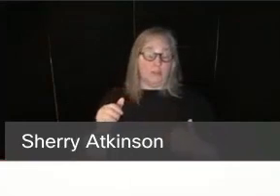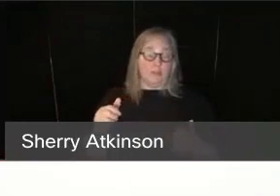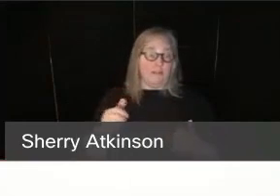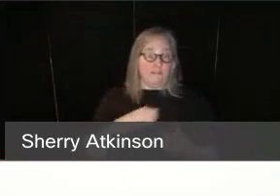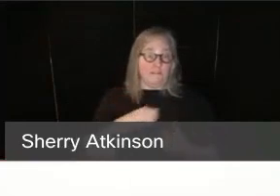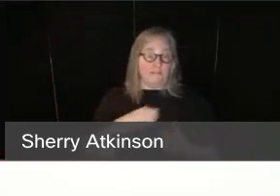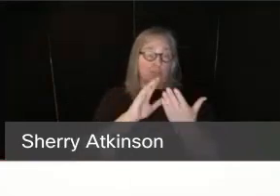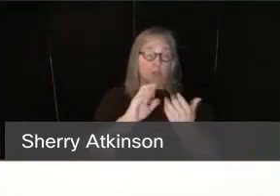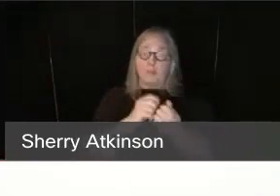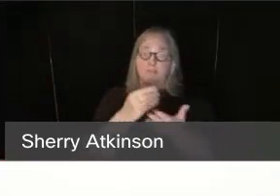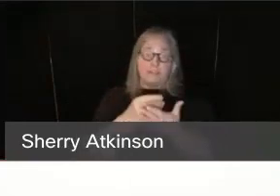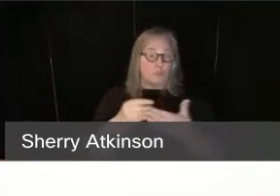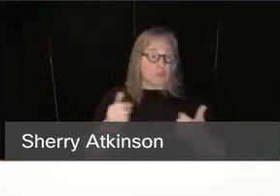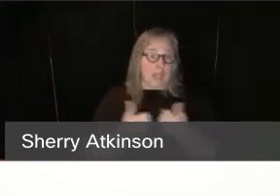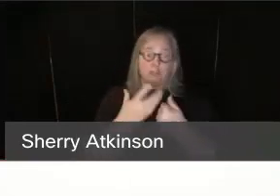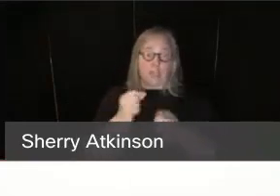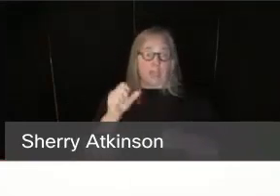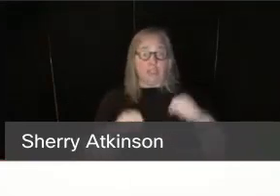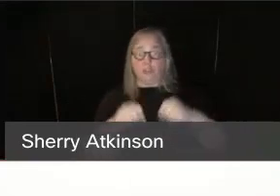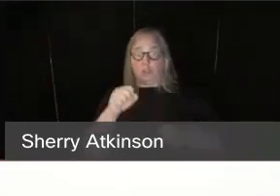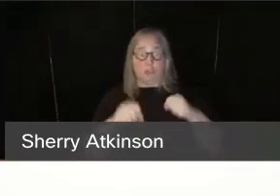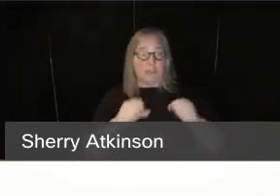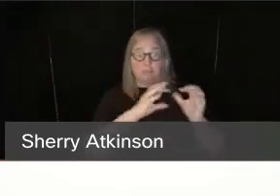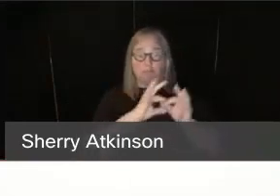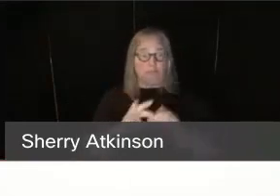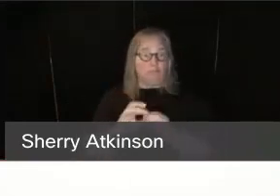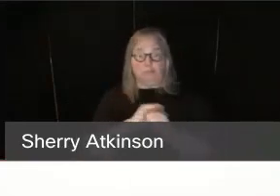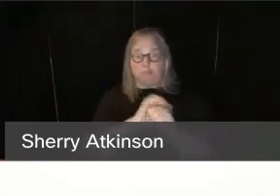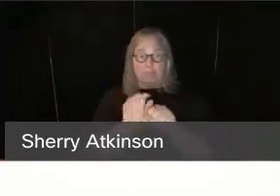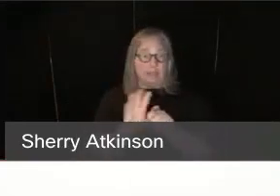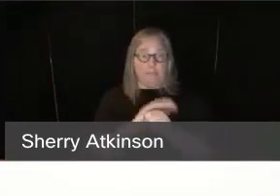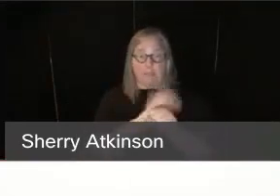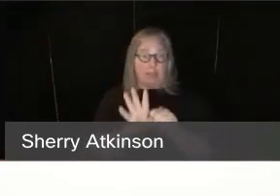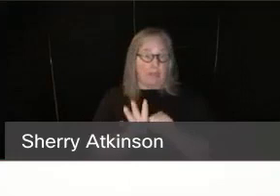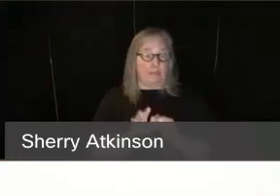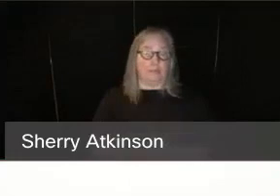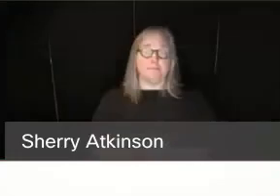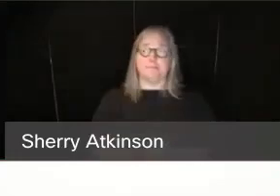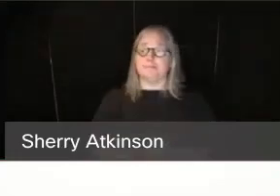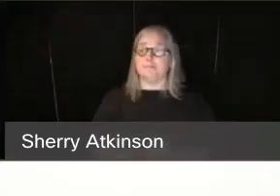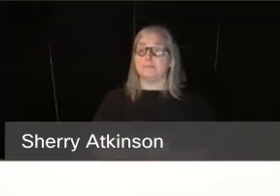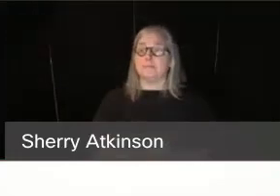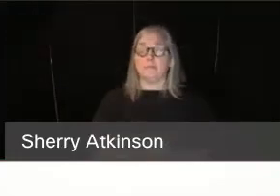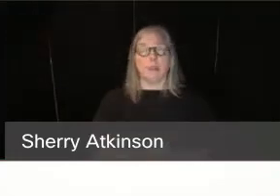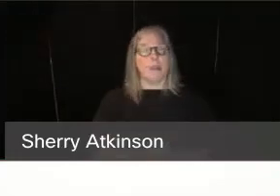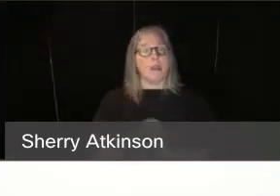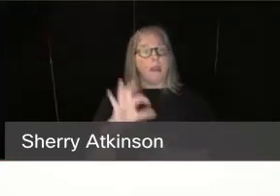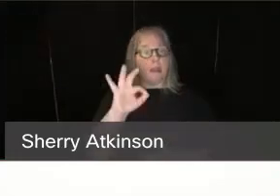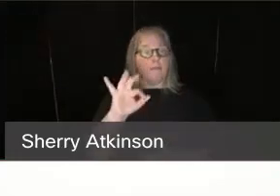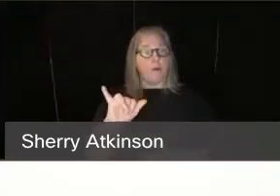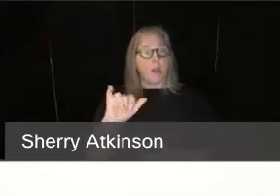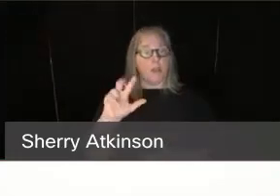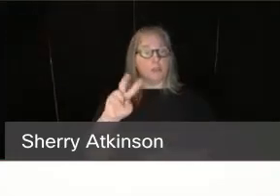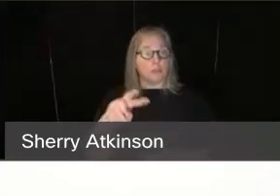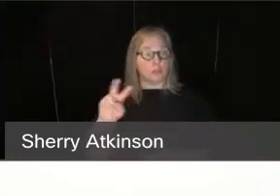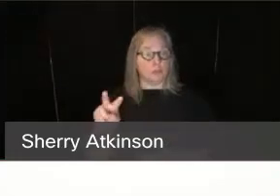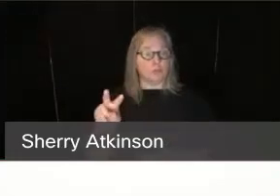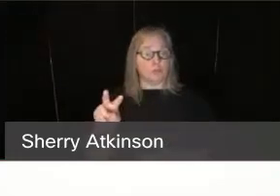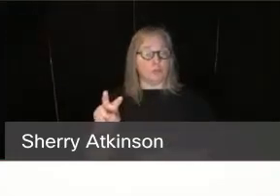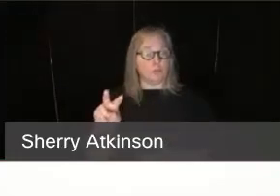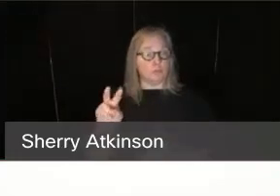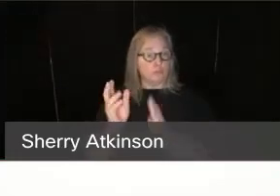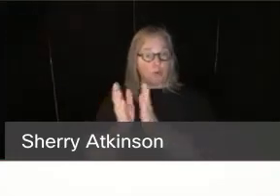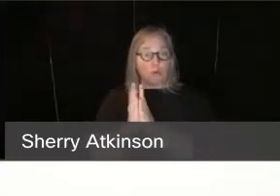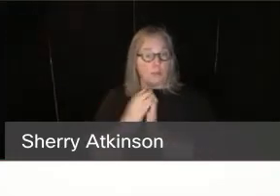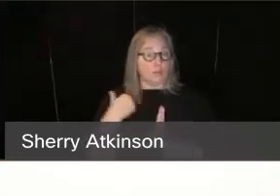uncertainties surrounding the pandemic. The FY22 request that